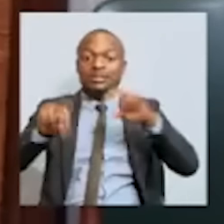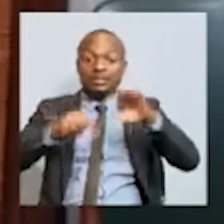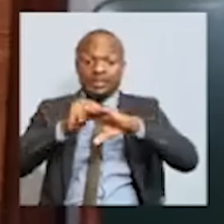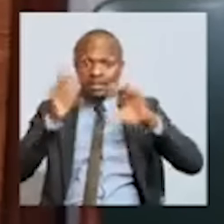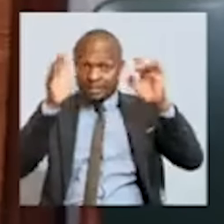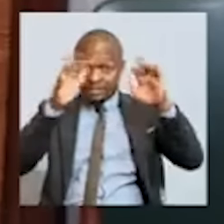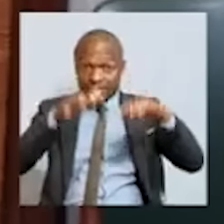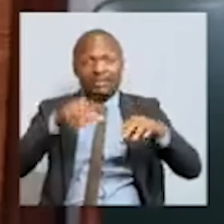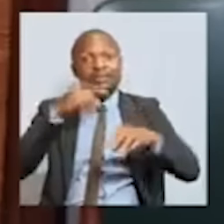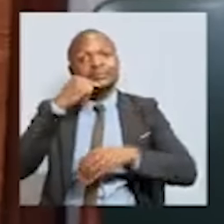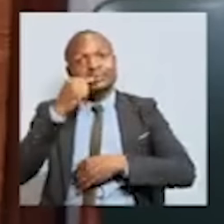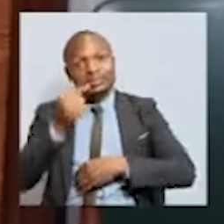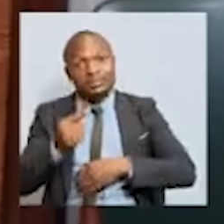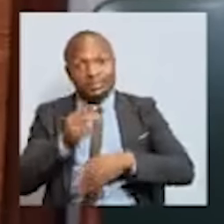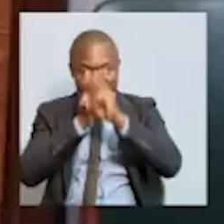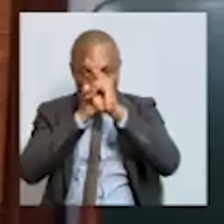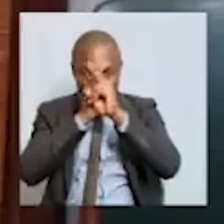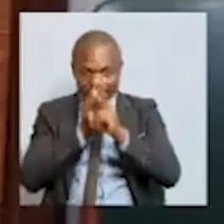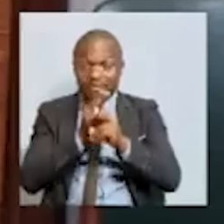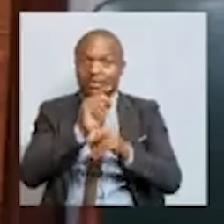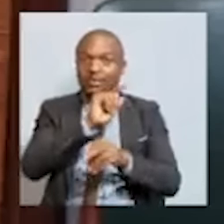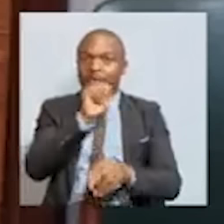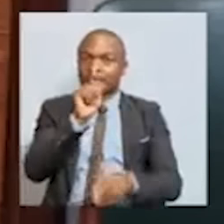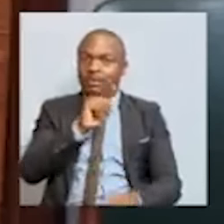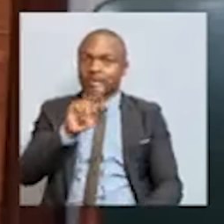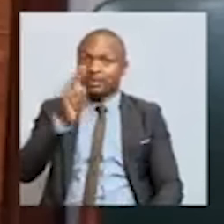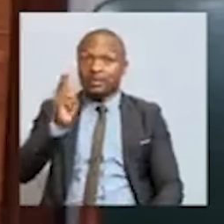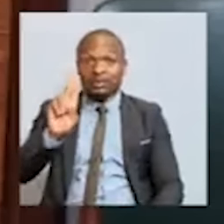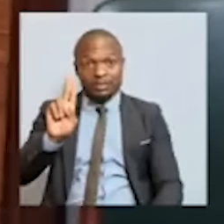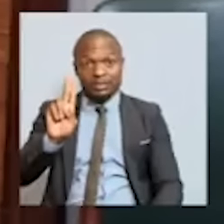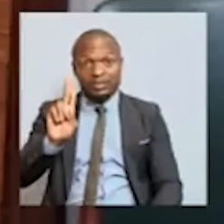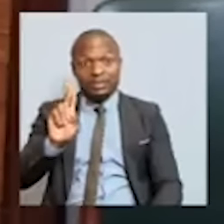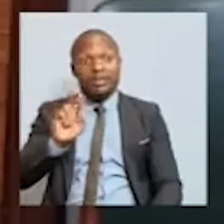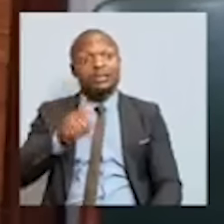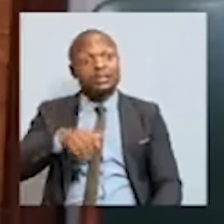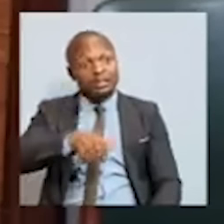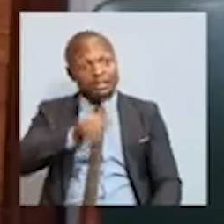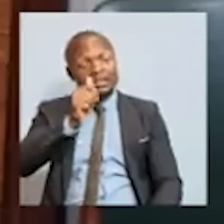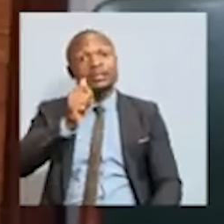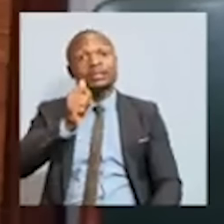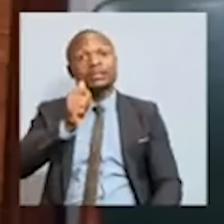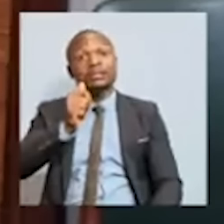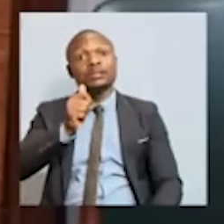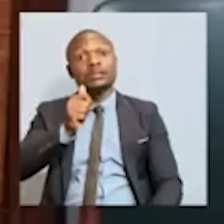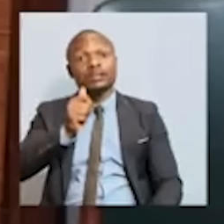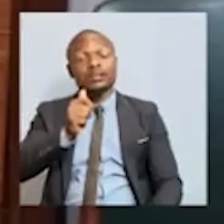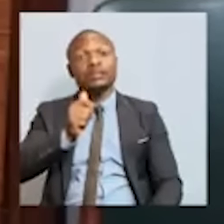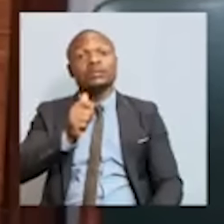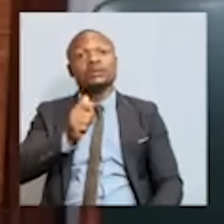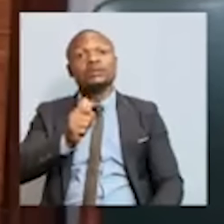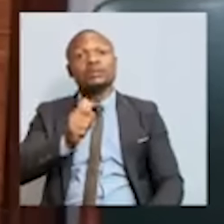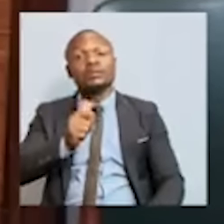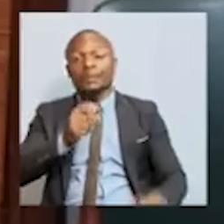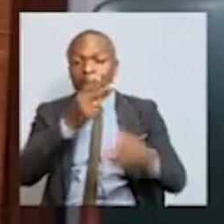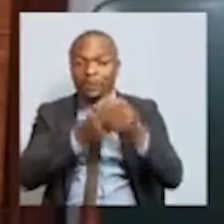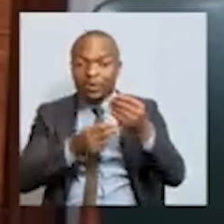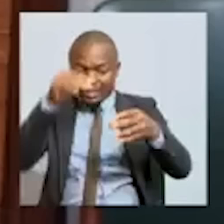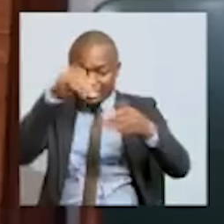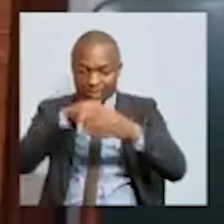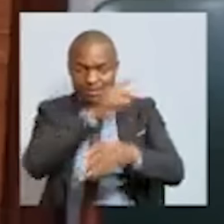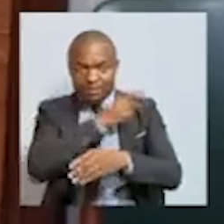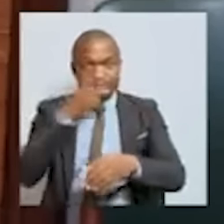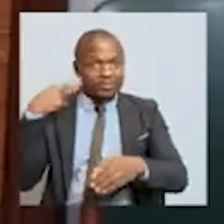He reiterated that Mr. Munir Zulu, MP, was the aggressor both in the House and at the bar, and concluded